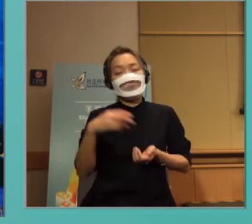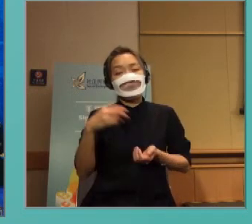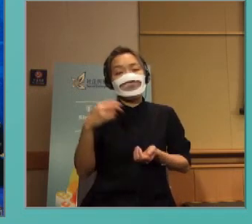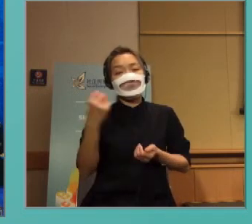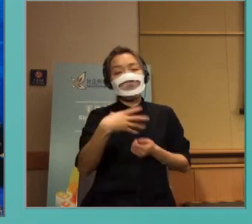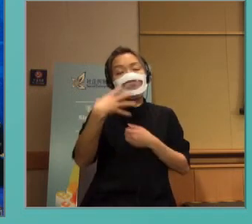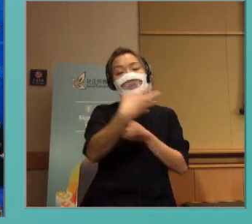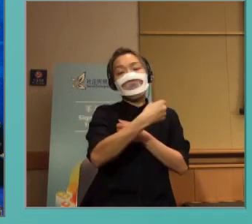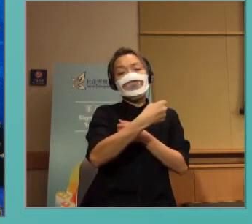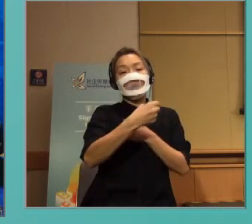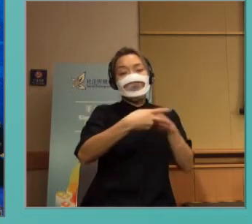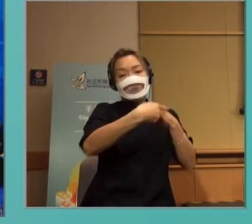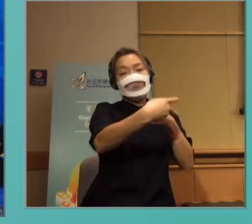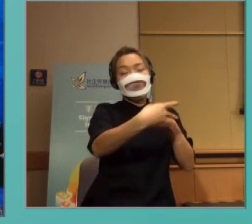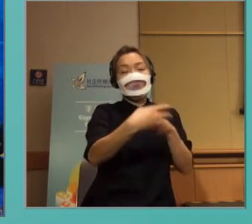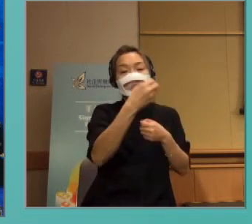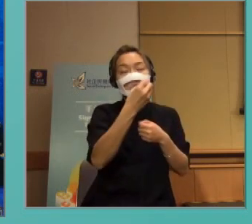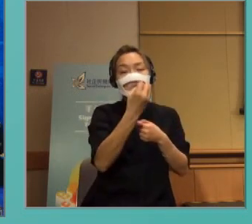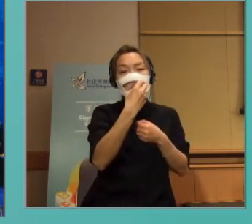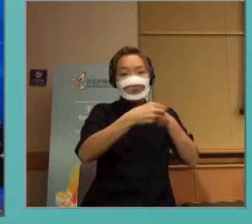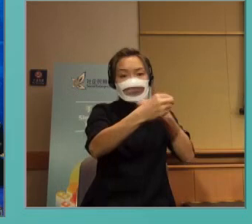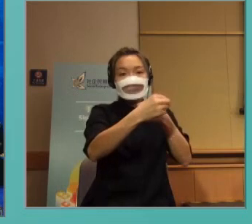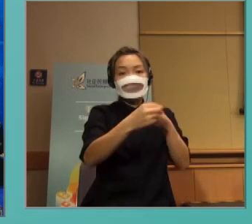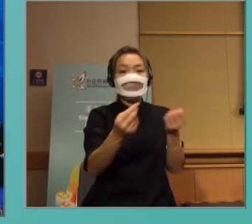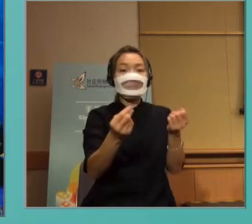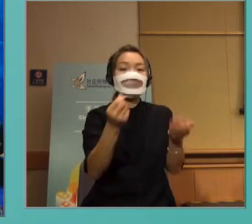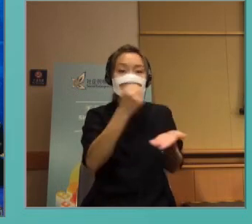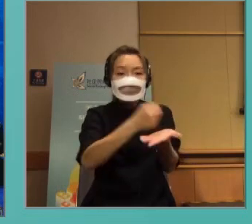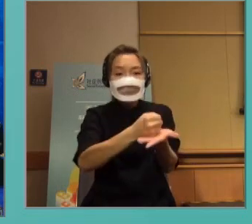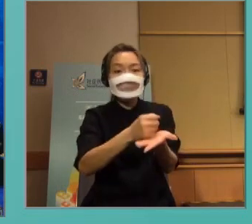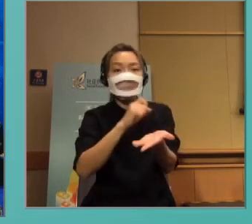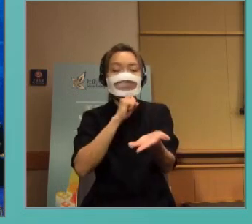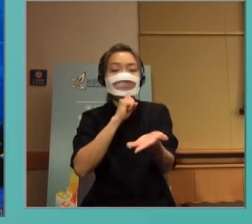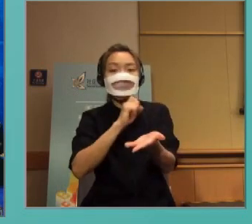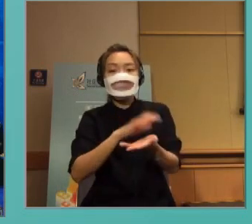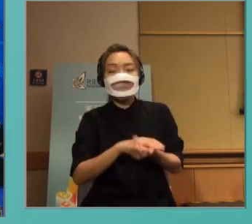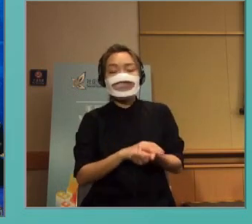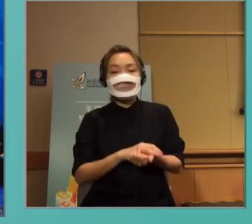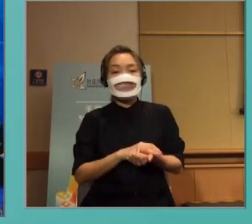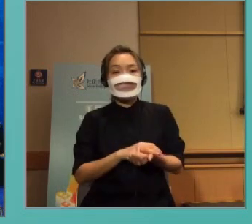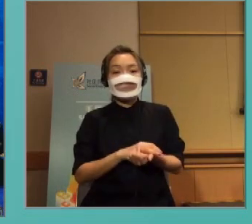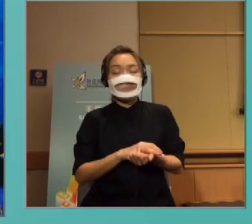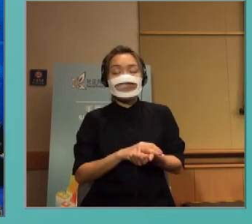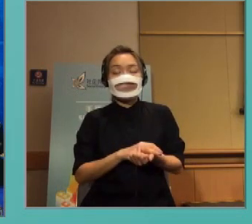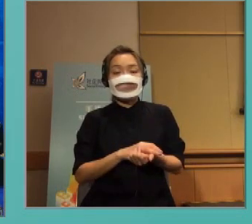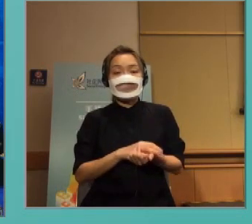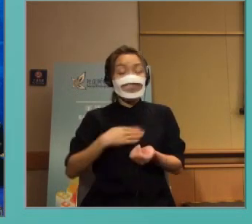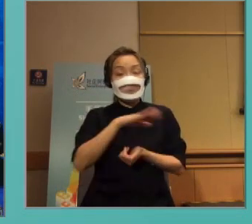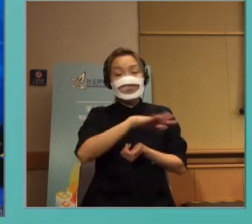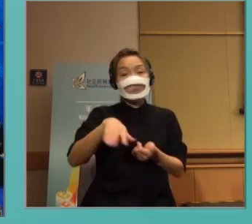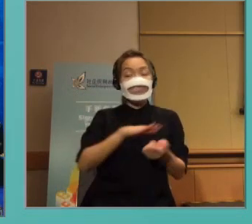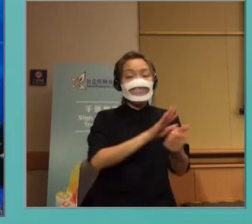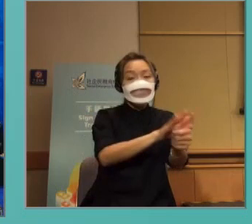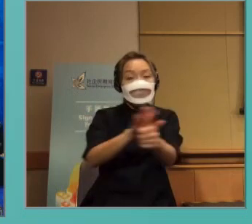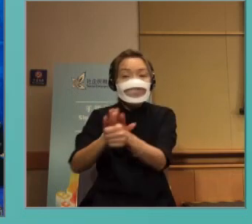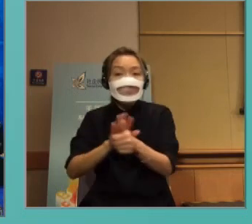in why we're so successful in helping these companies being able to basically guide them through the regulatory process is